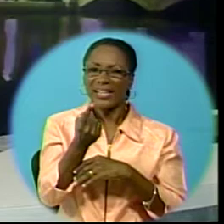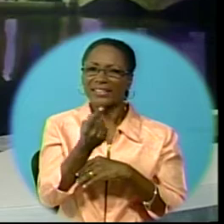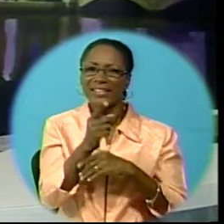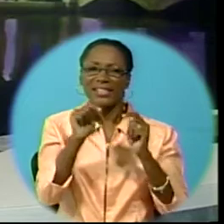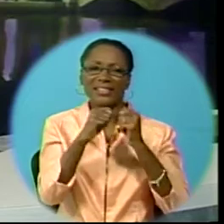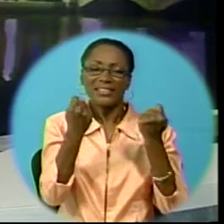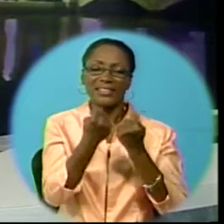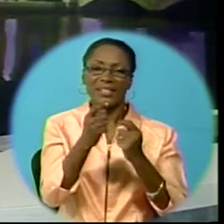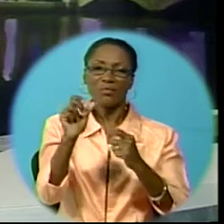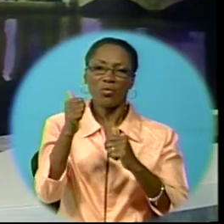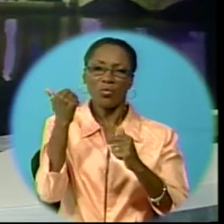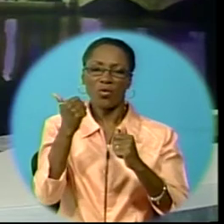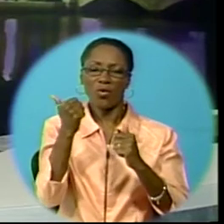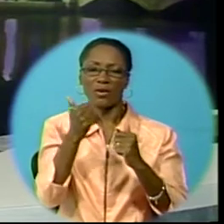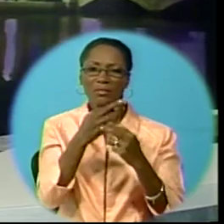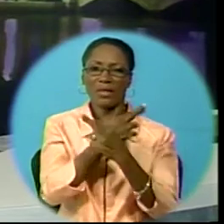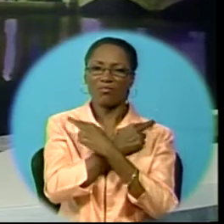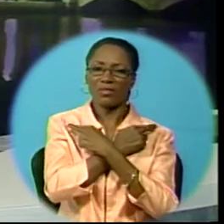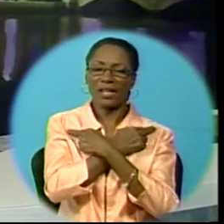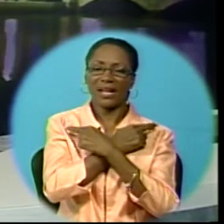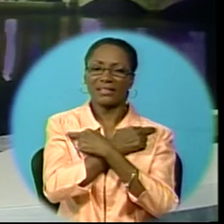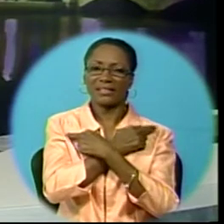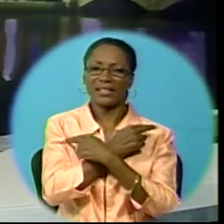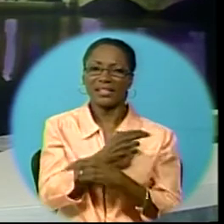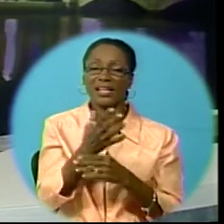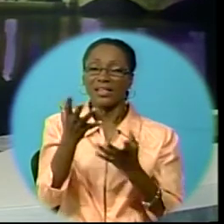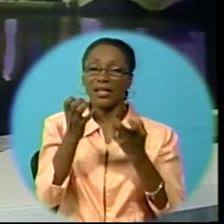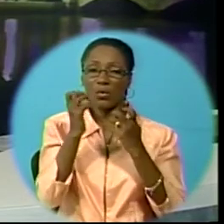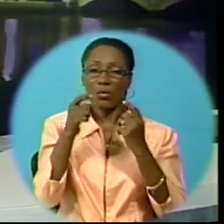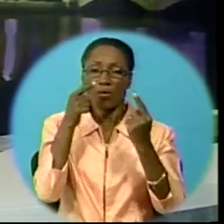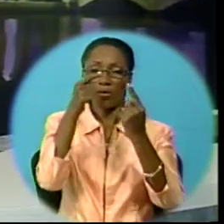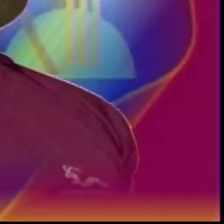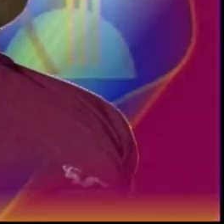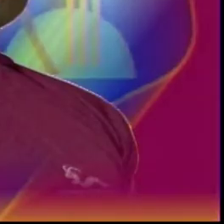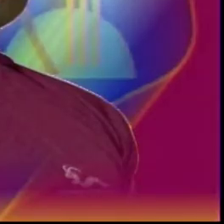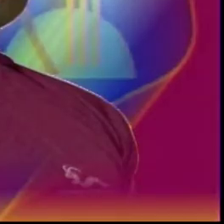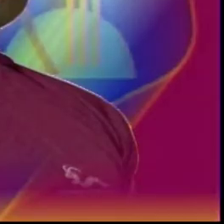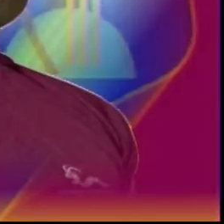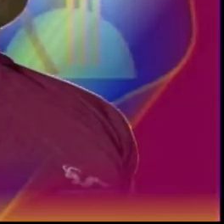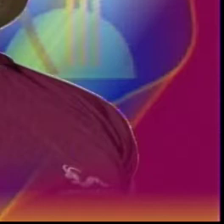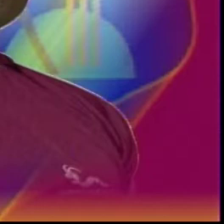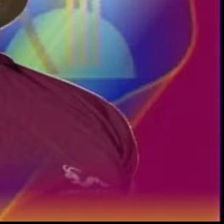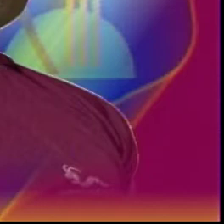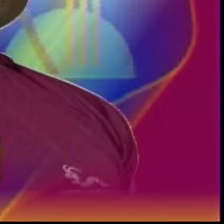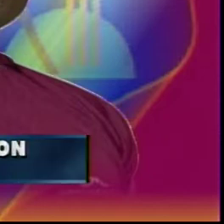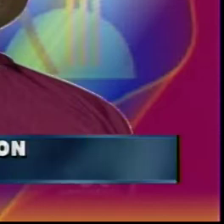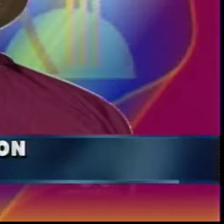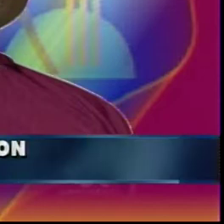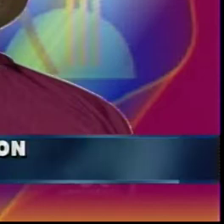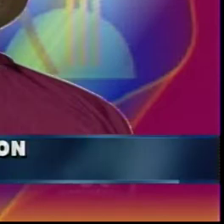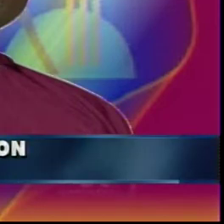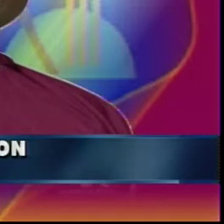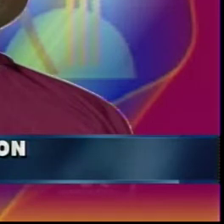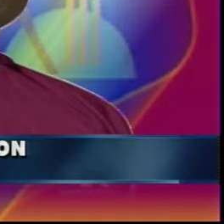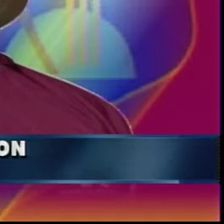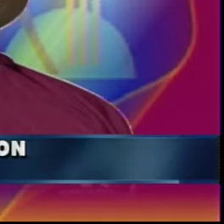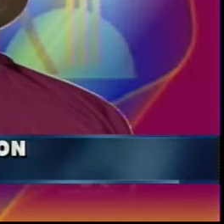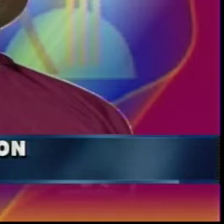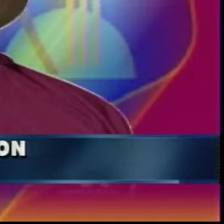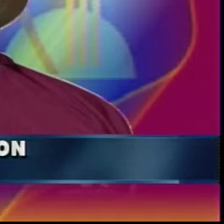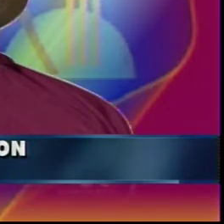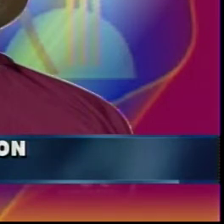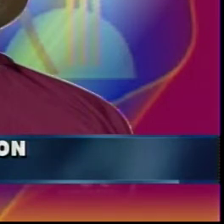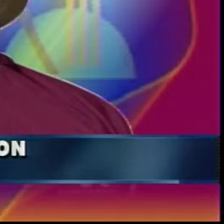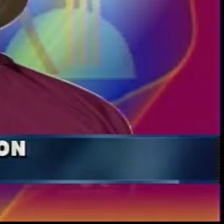looking to enter tomorrow's game with nothing less than victory in mind. You know, we're not going to relax. We've won series, yes, and we're happy and we've